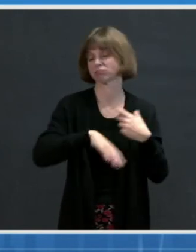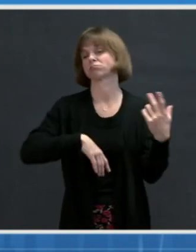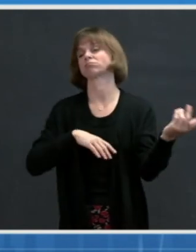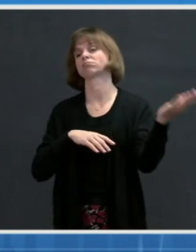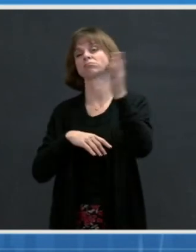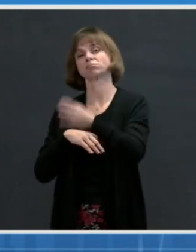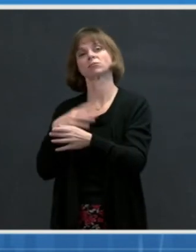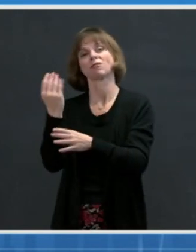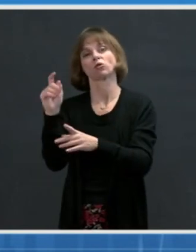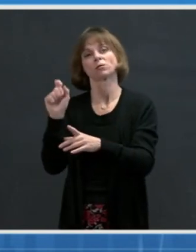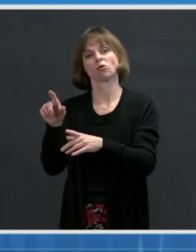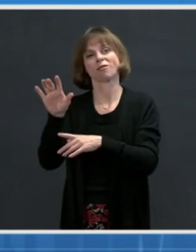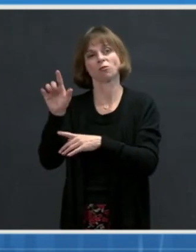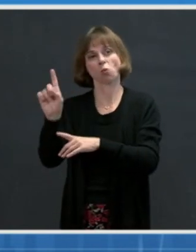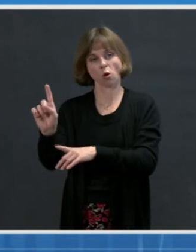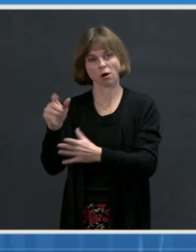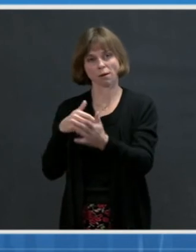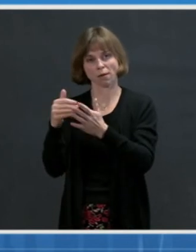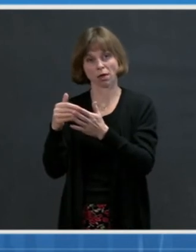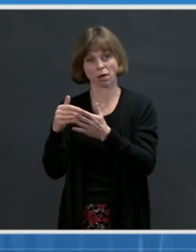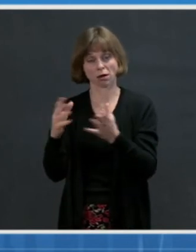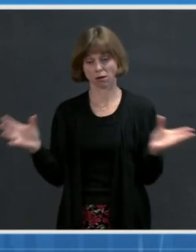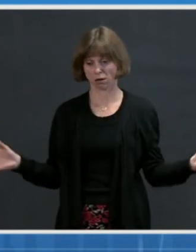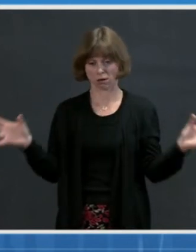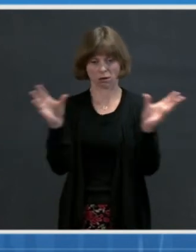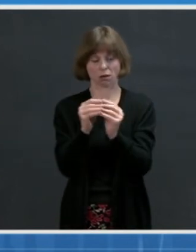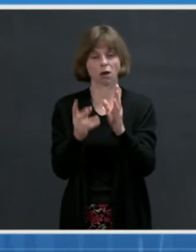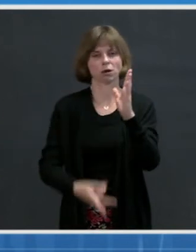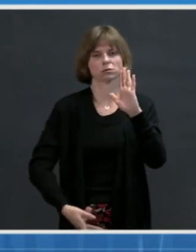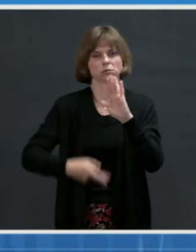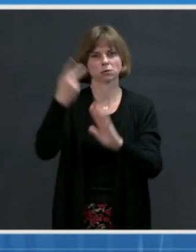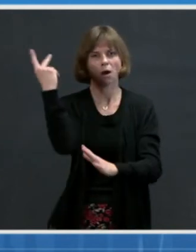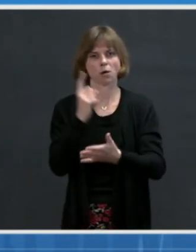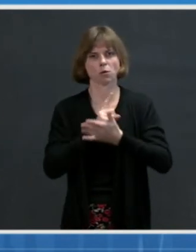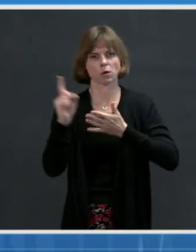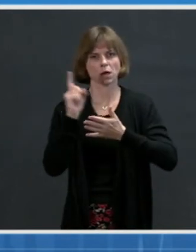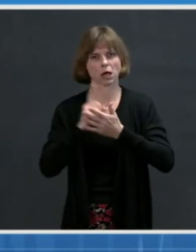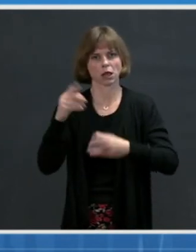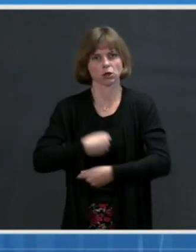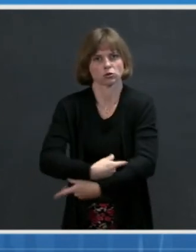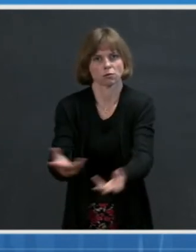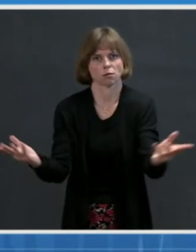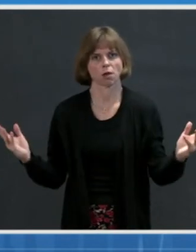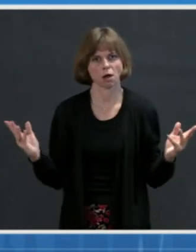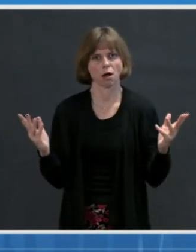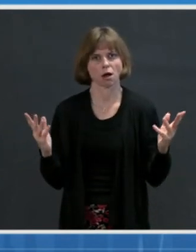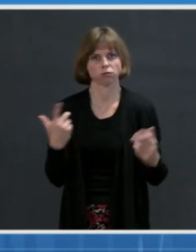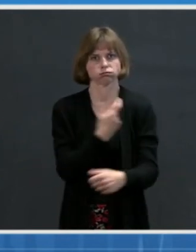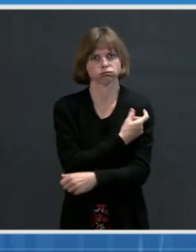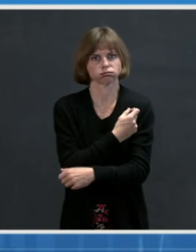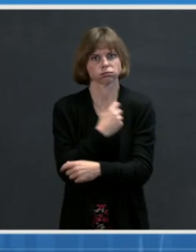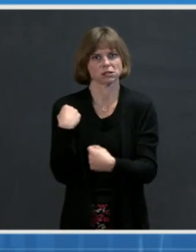program, we've nearly doubled weekly supply of doses in just 5 weeks.